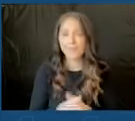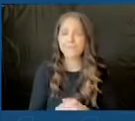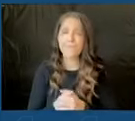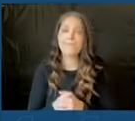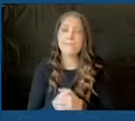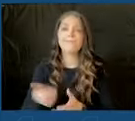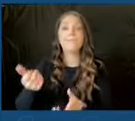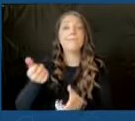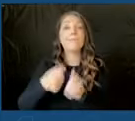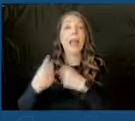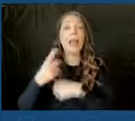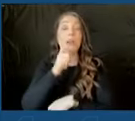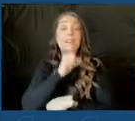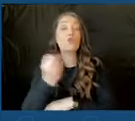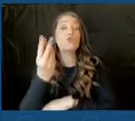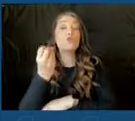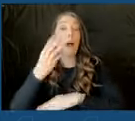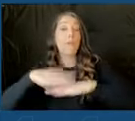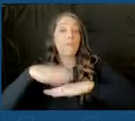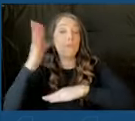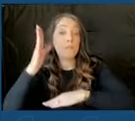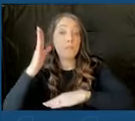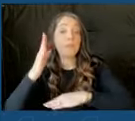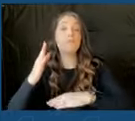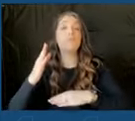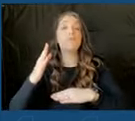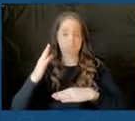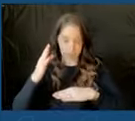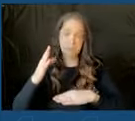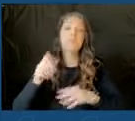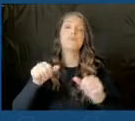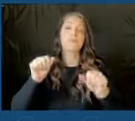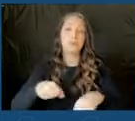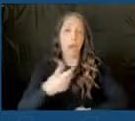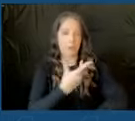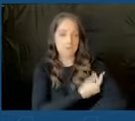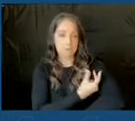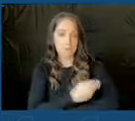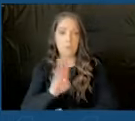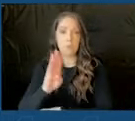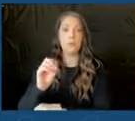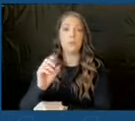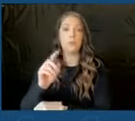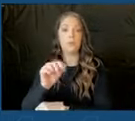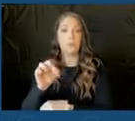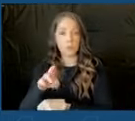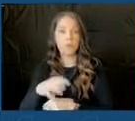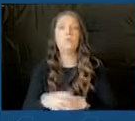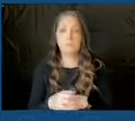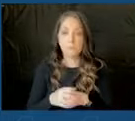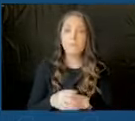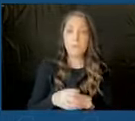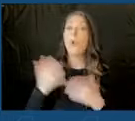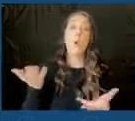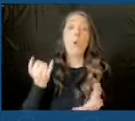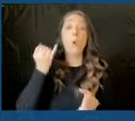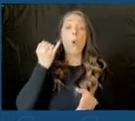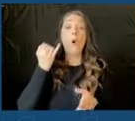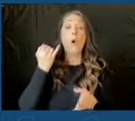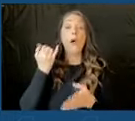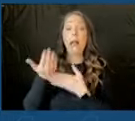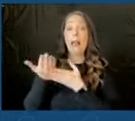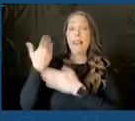over 12 and up is eligible to receive the Pfizer booster. I believe it's still 18 for the Moderna. So if you've had your last shot, your